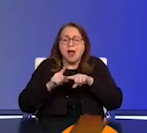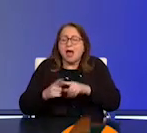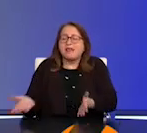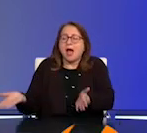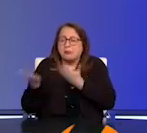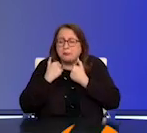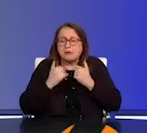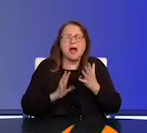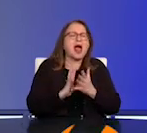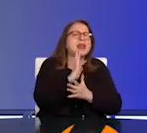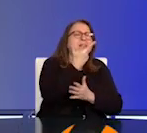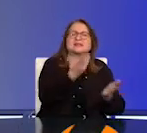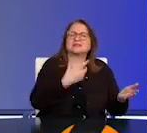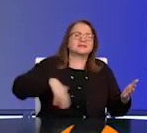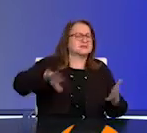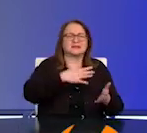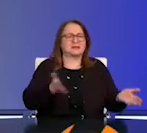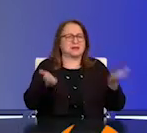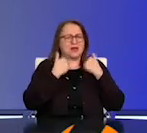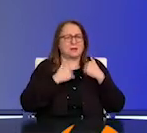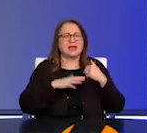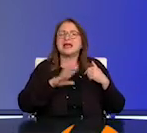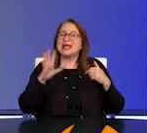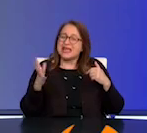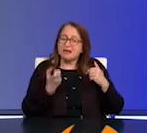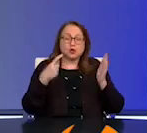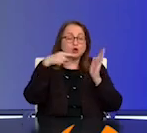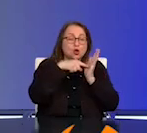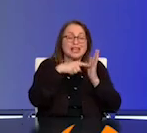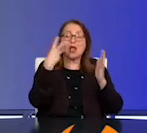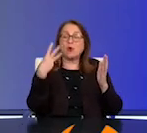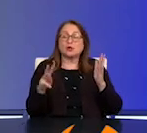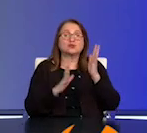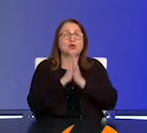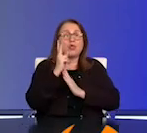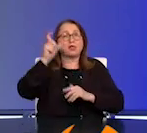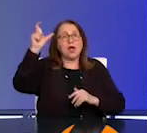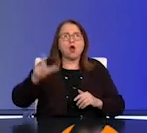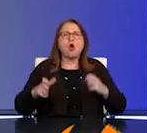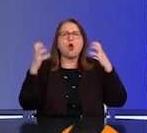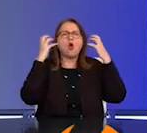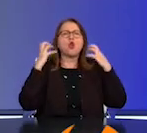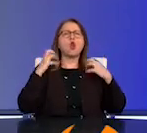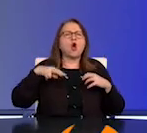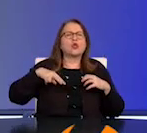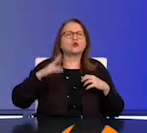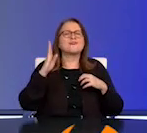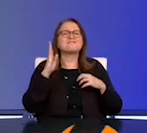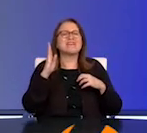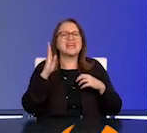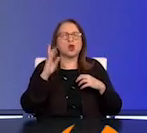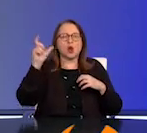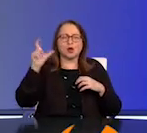It was because of this, perhaps, that Lord Byron's 1812 poem, Childe